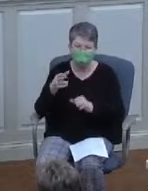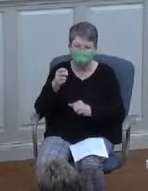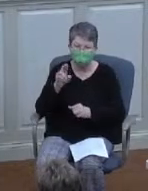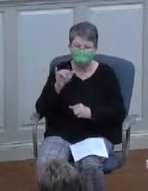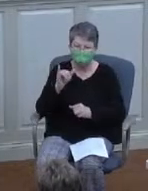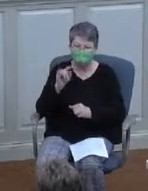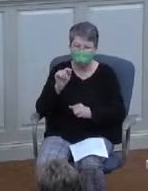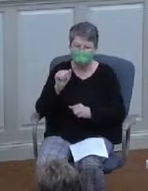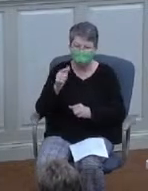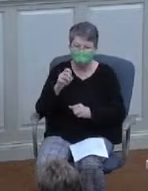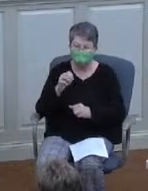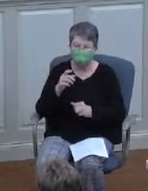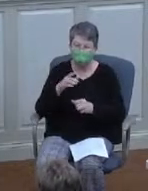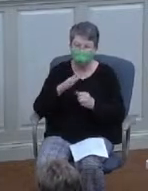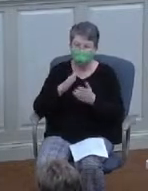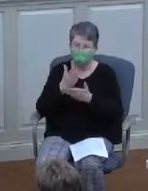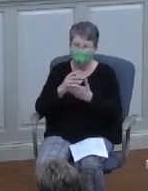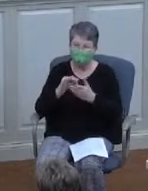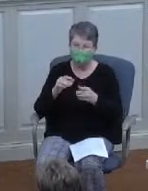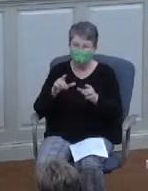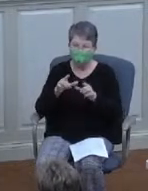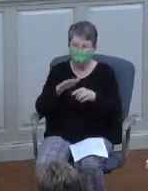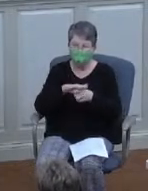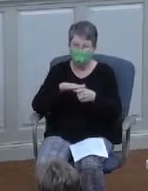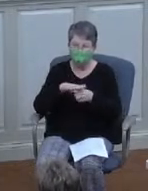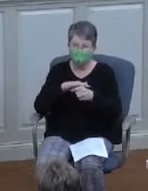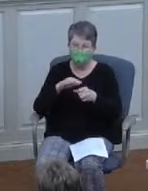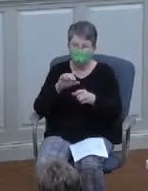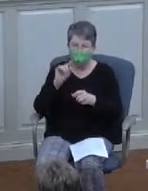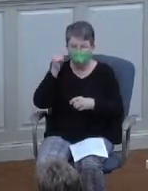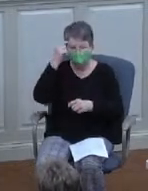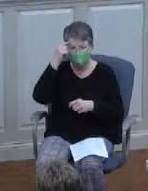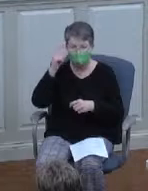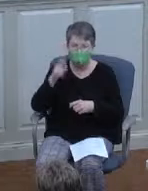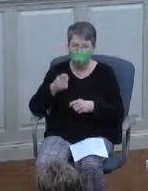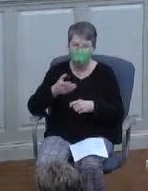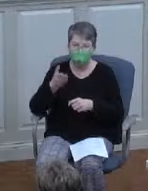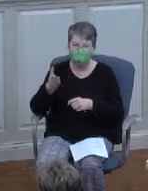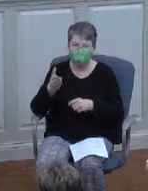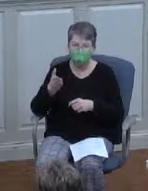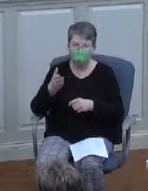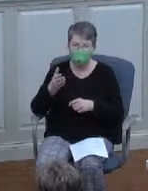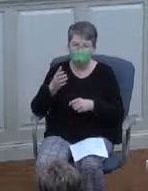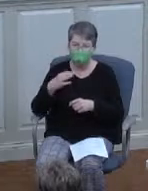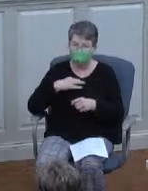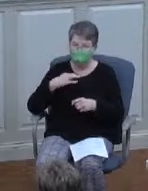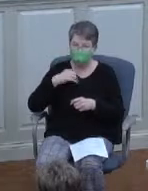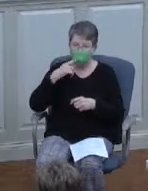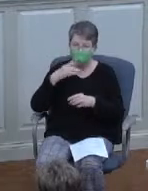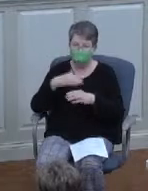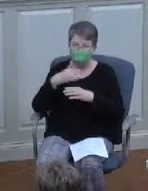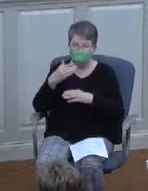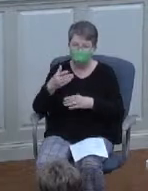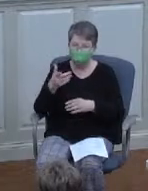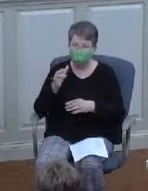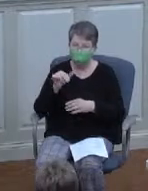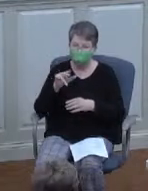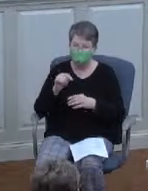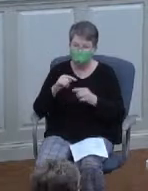part of the Certified Local Government, Okay. and so we will be presenting an application for the next grant cycle that will Okay. be due in March. Very